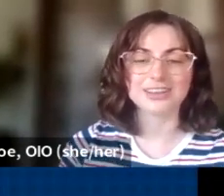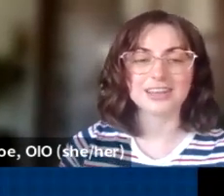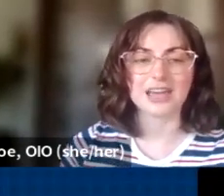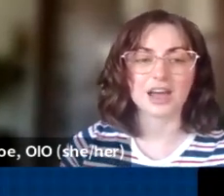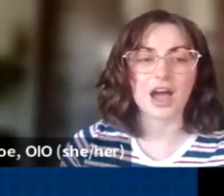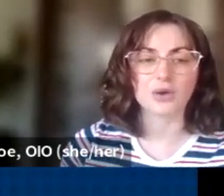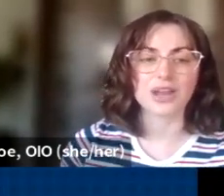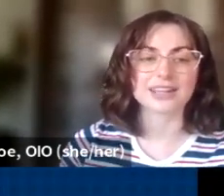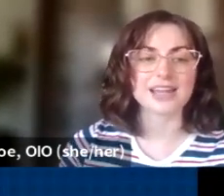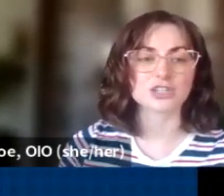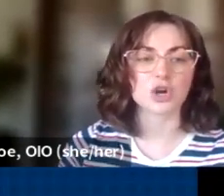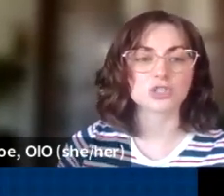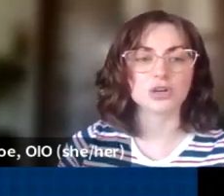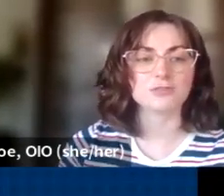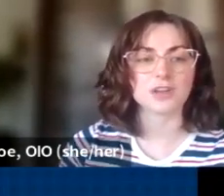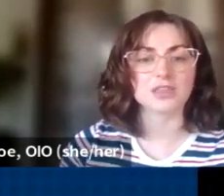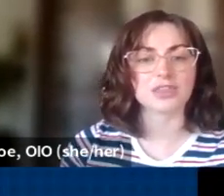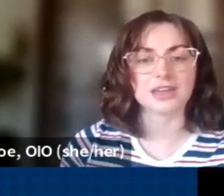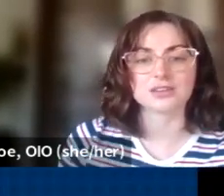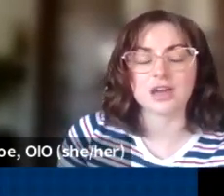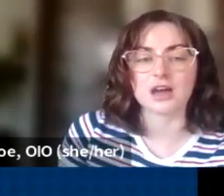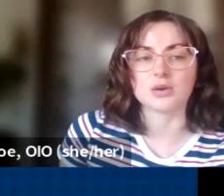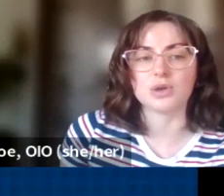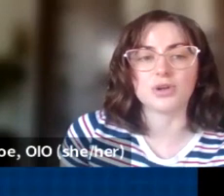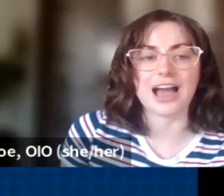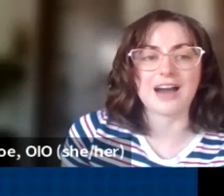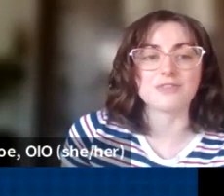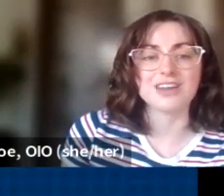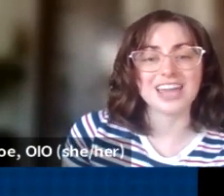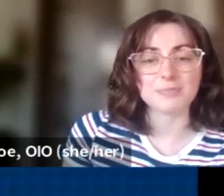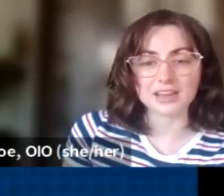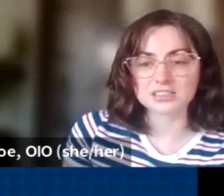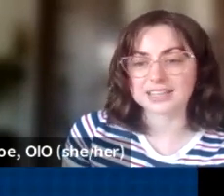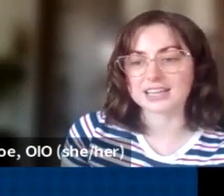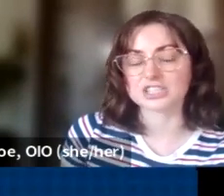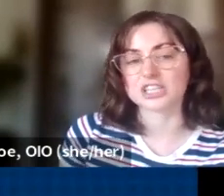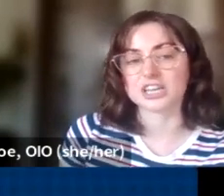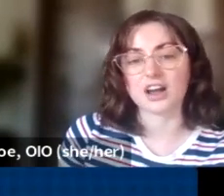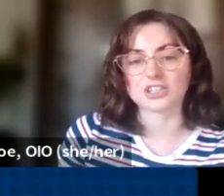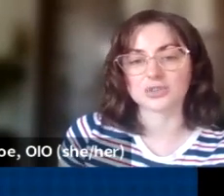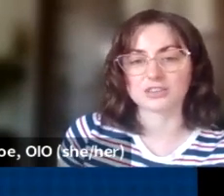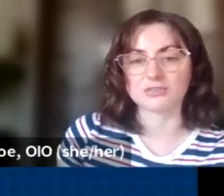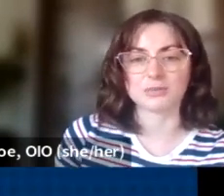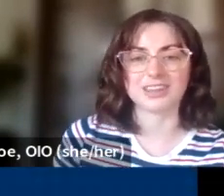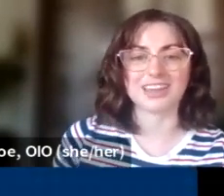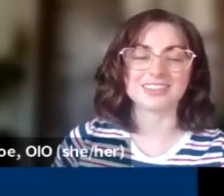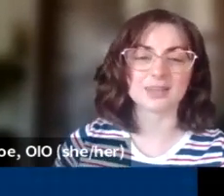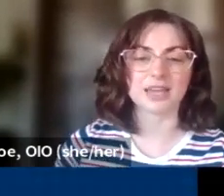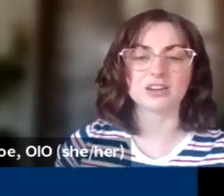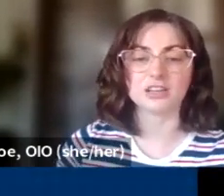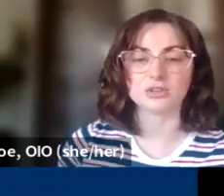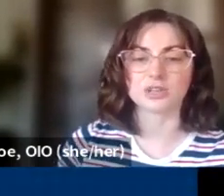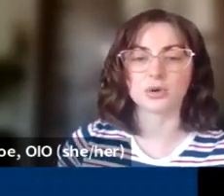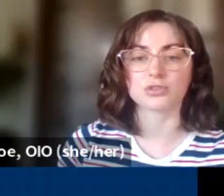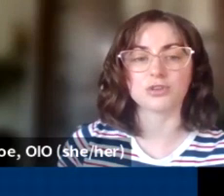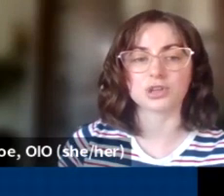October on Wednesday, October 25th. And we will have a panel discussion on chosen family. And this